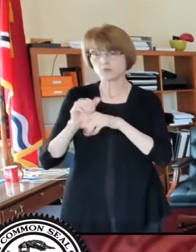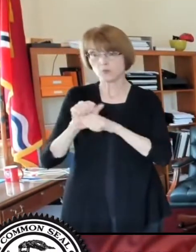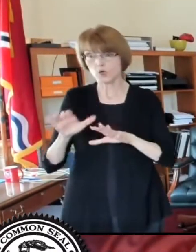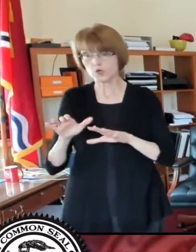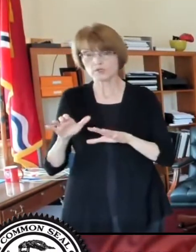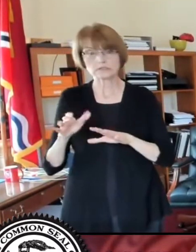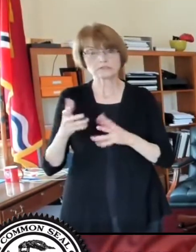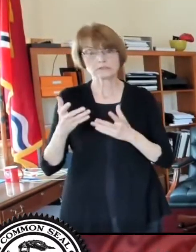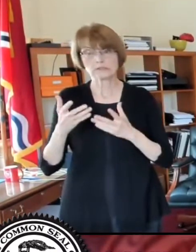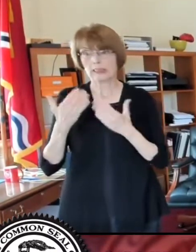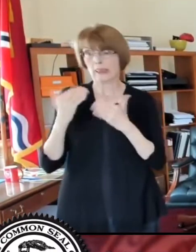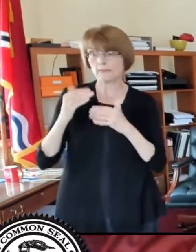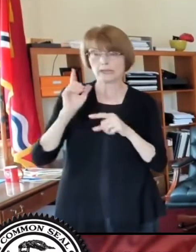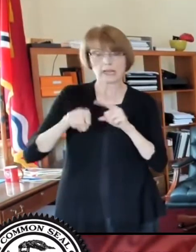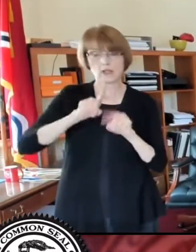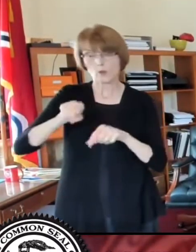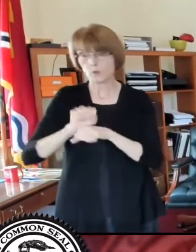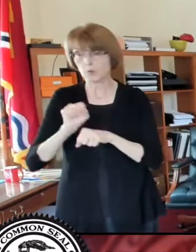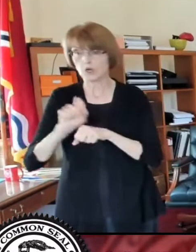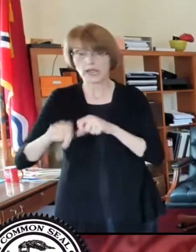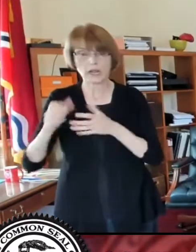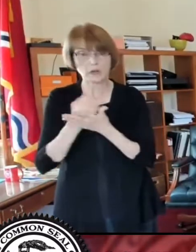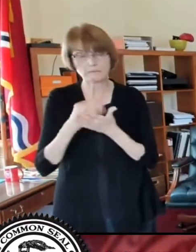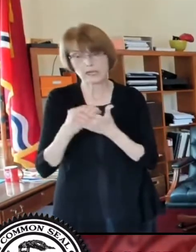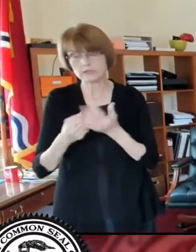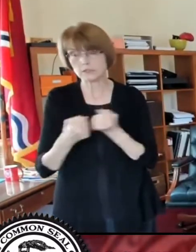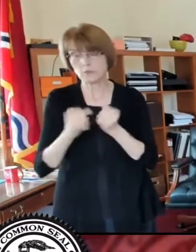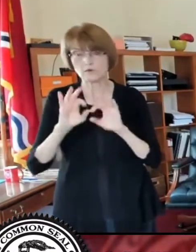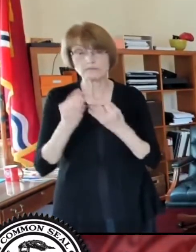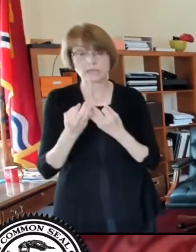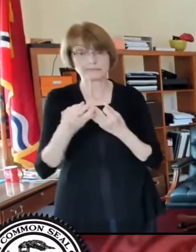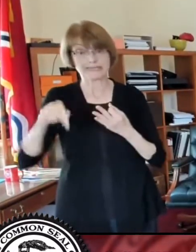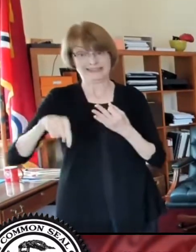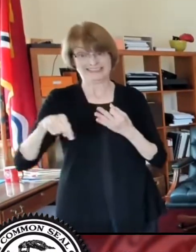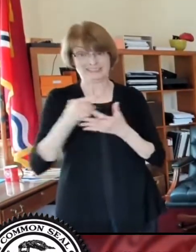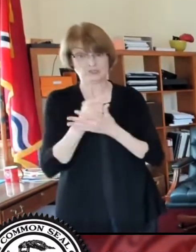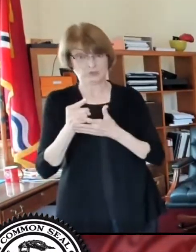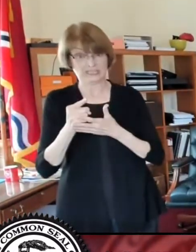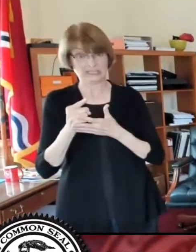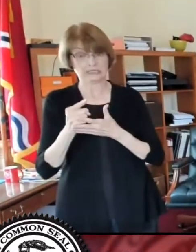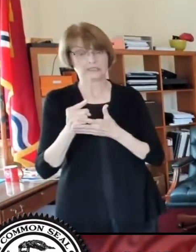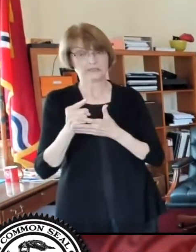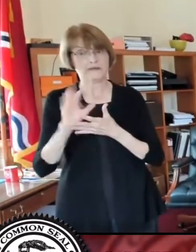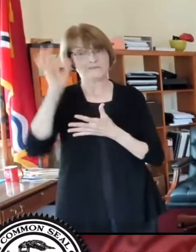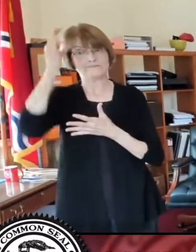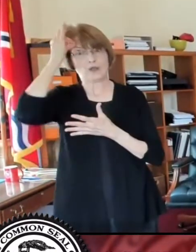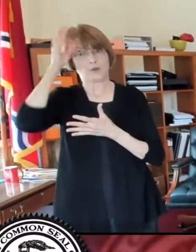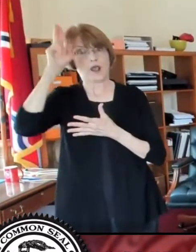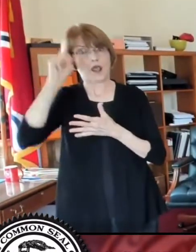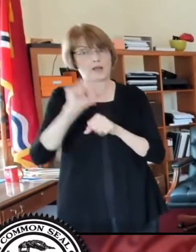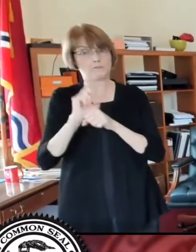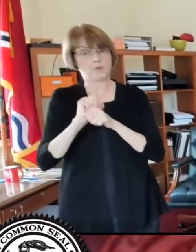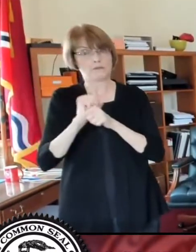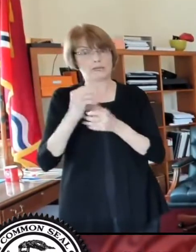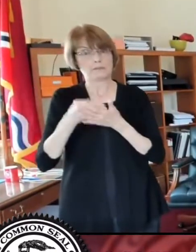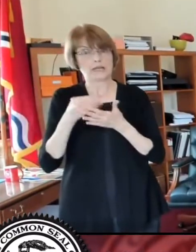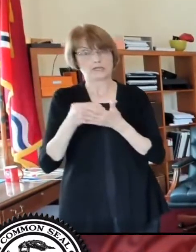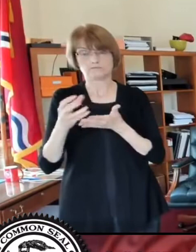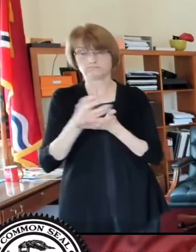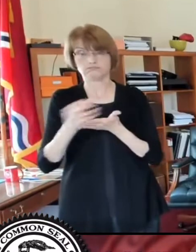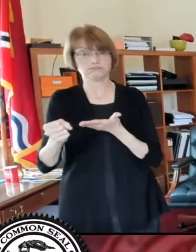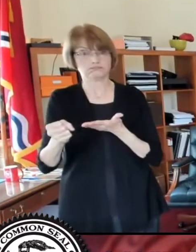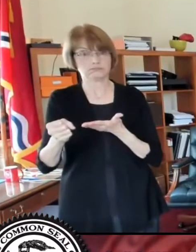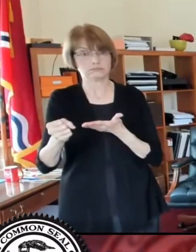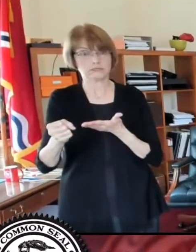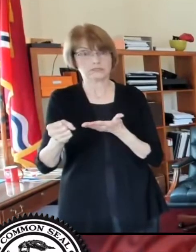family. We also know that federal unemployment is running out at the end of this week. And at least based